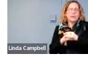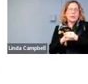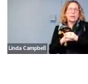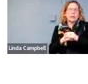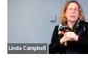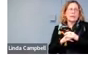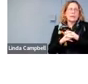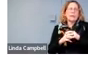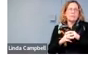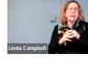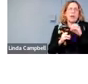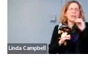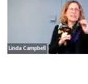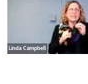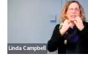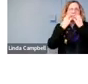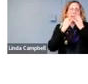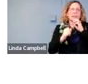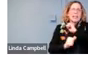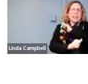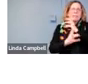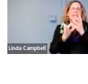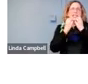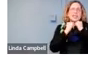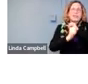see some breakdown of those costs.